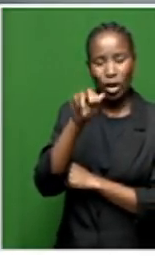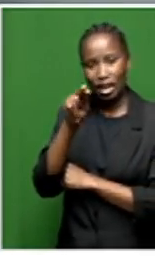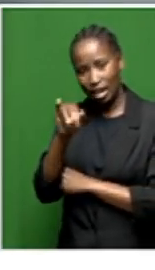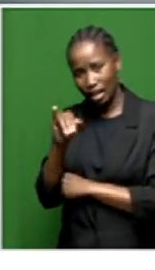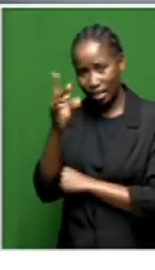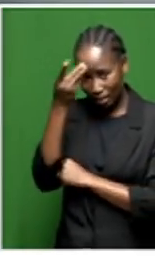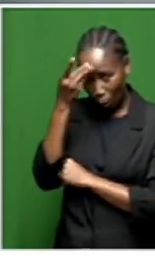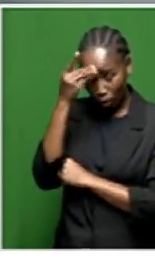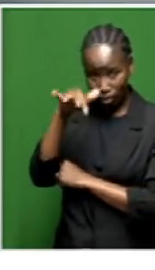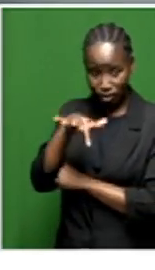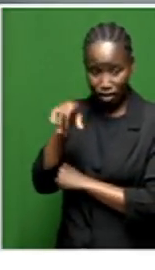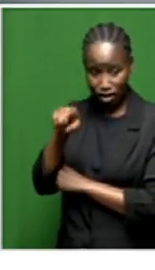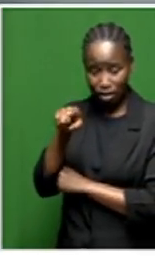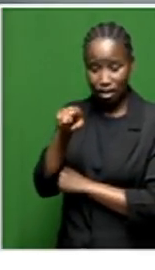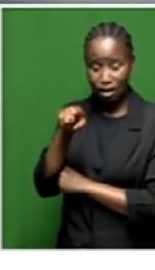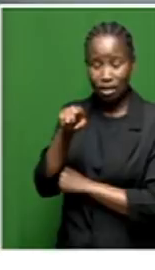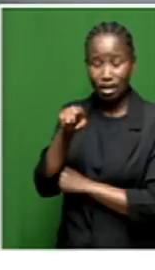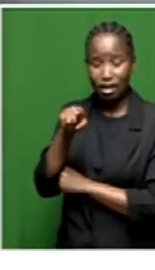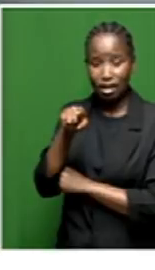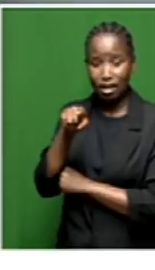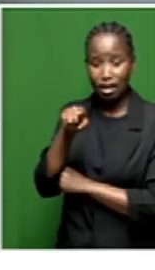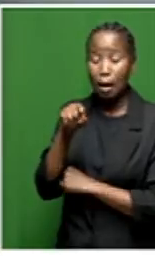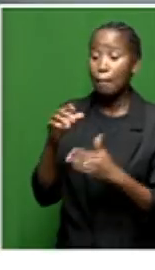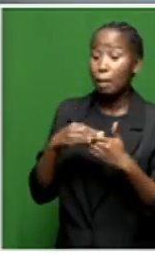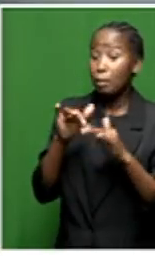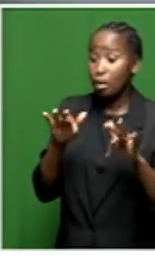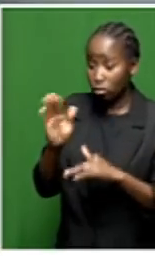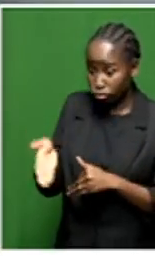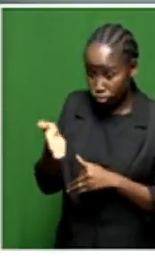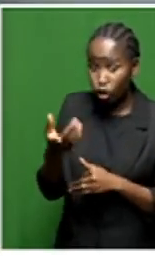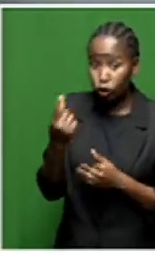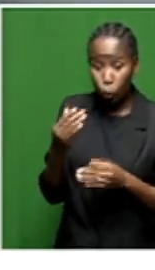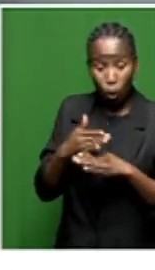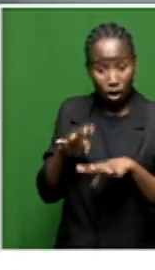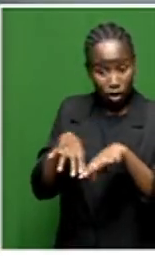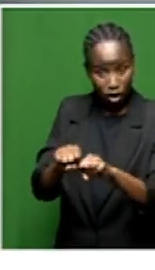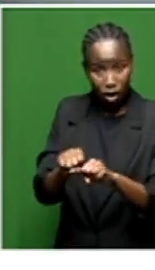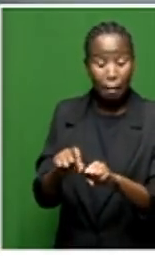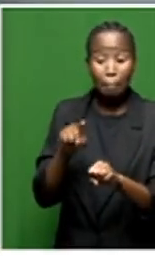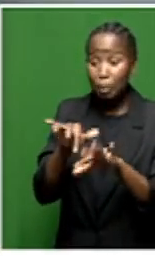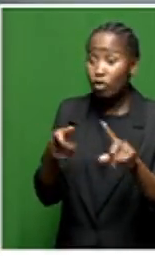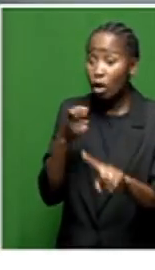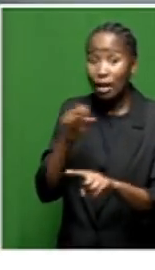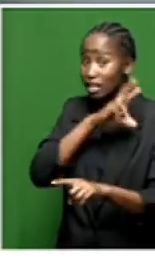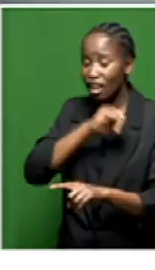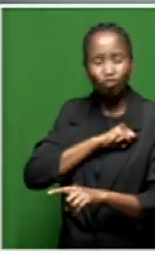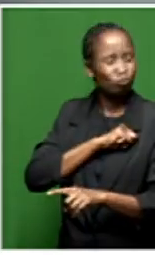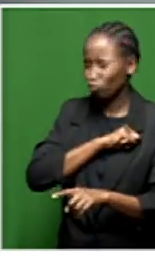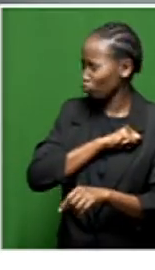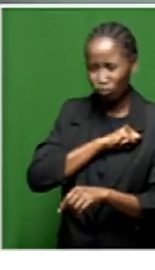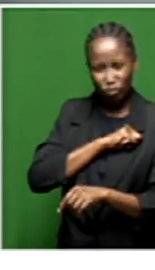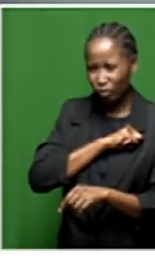members that I have assigned to deal with that matter are not coming from the KZN. If you look at